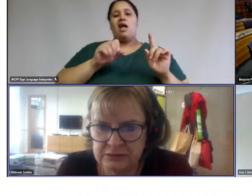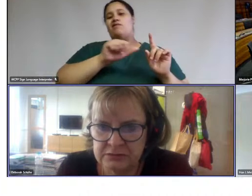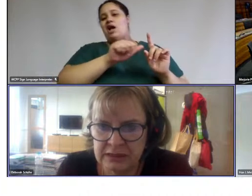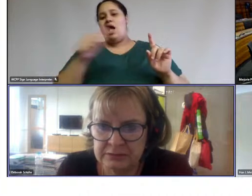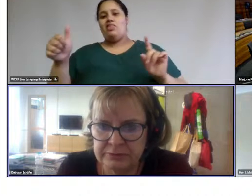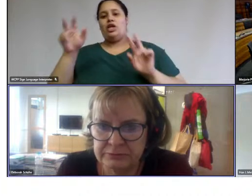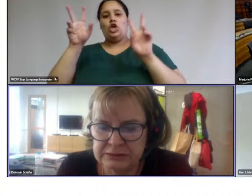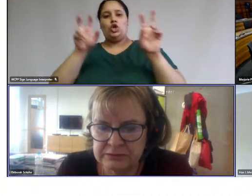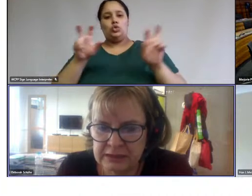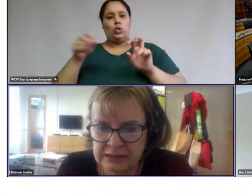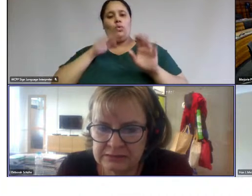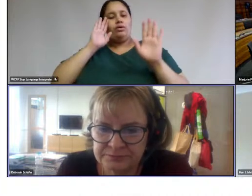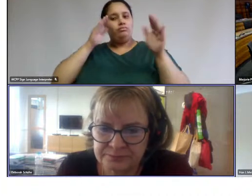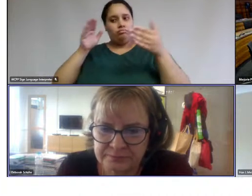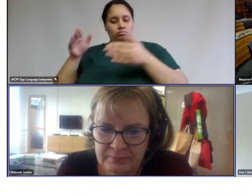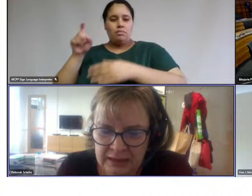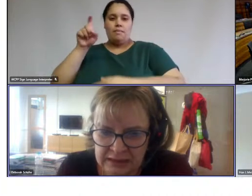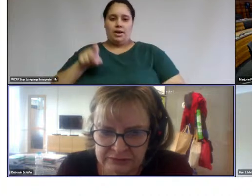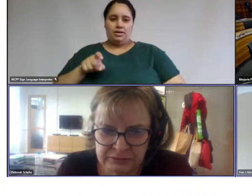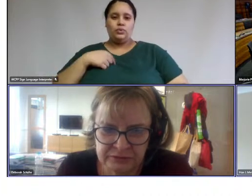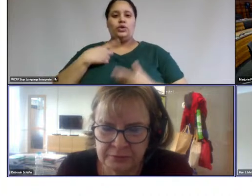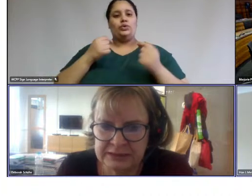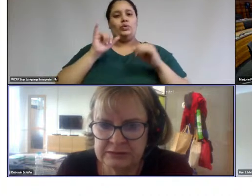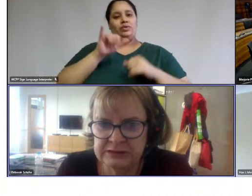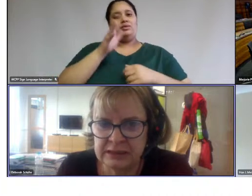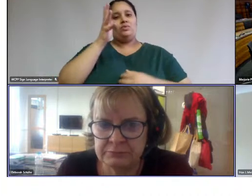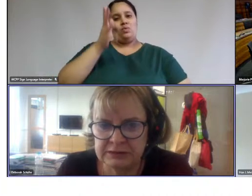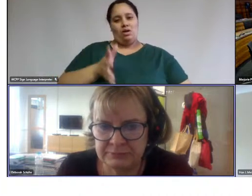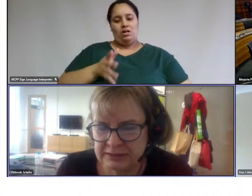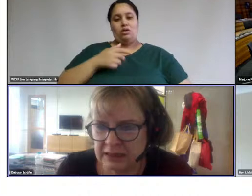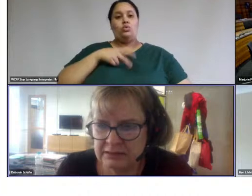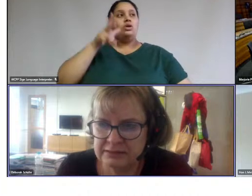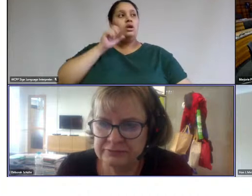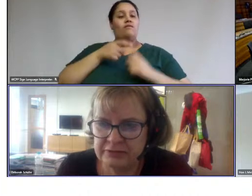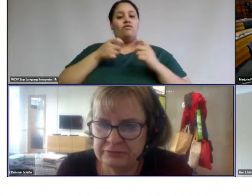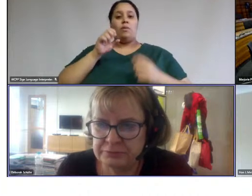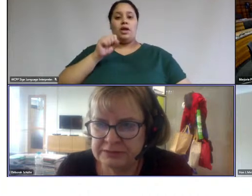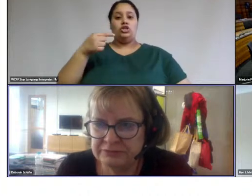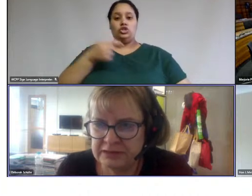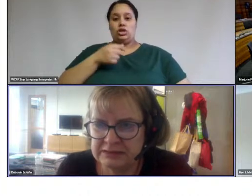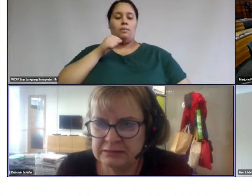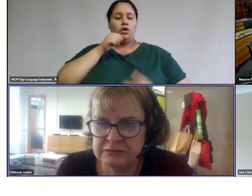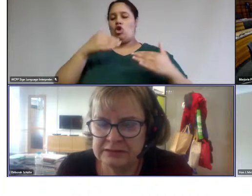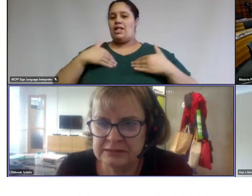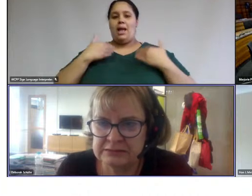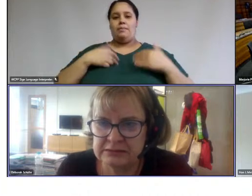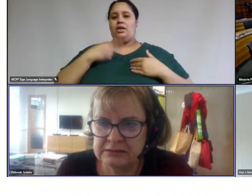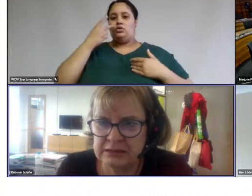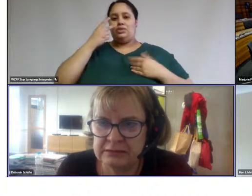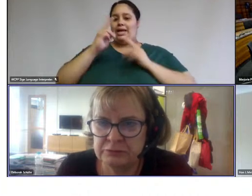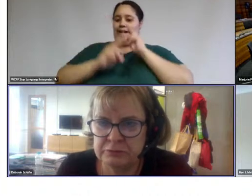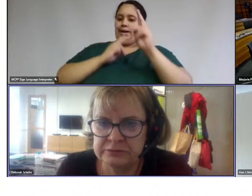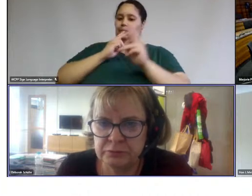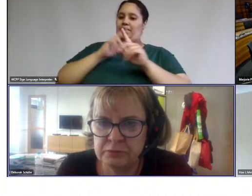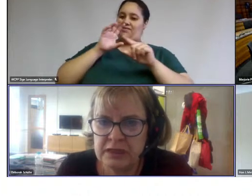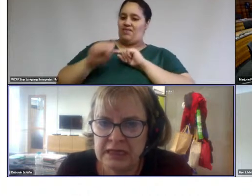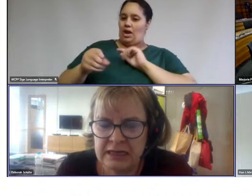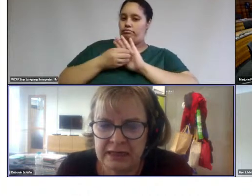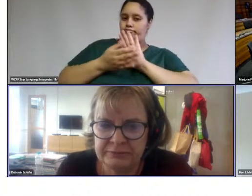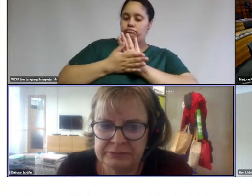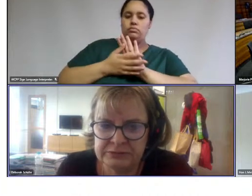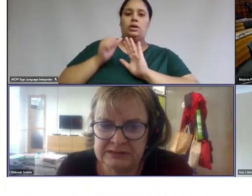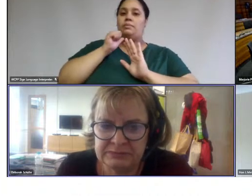pay attention to, and we will be doing that. As you've heard from the SG, I'm not happy either if you have a repeat finding. I don't think that's in order at